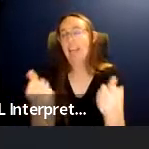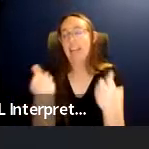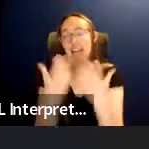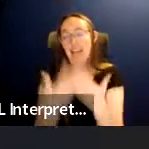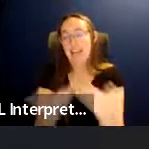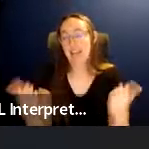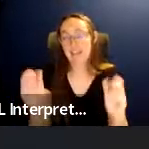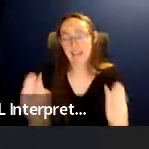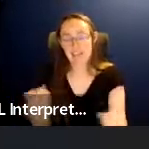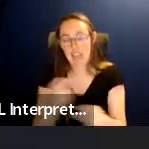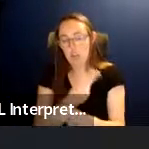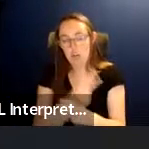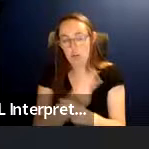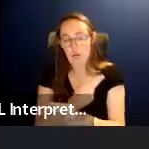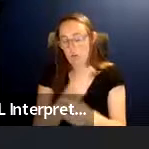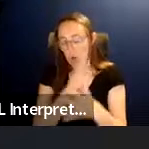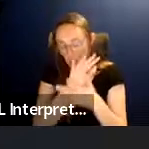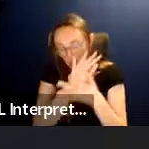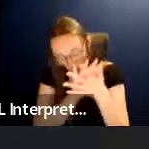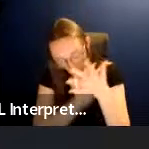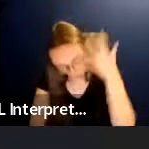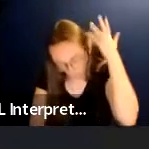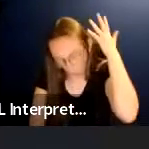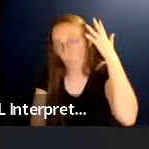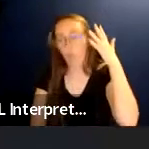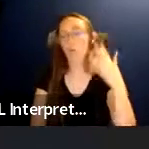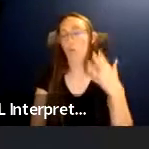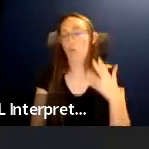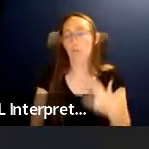they clamp on. So that's like really cool.